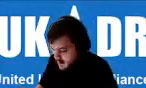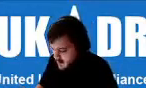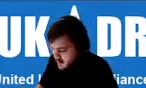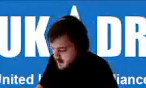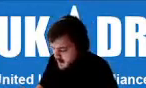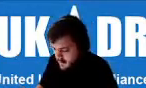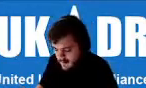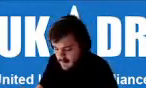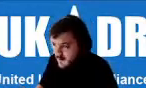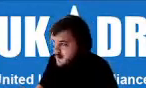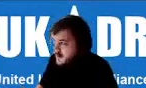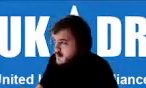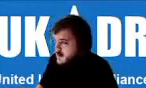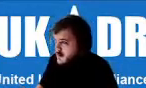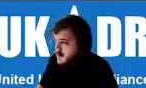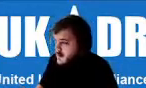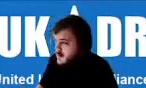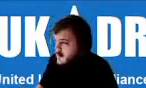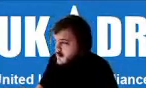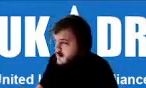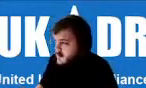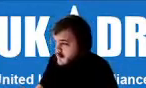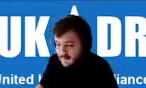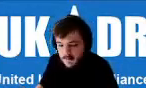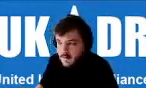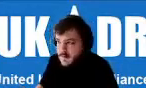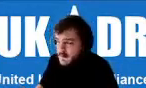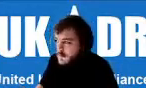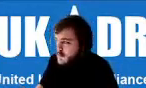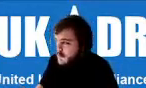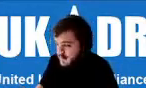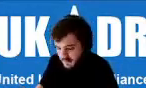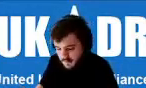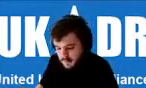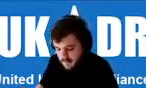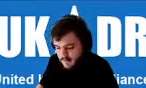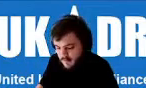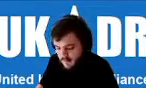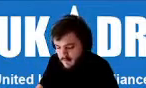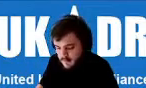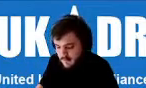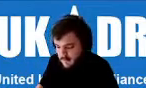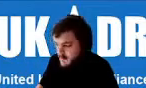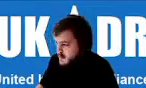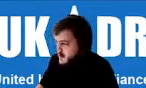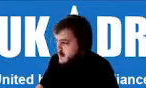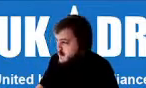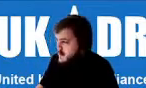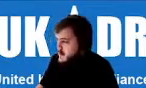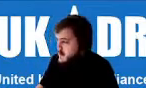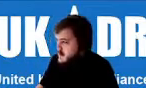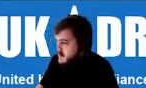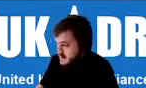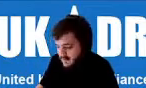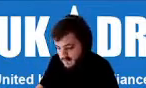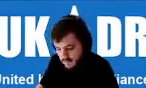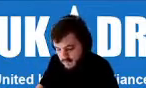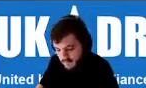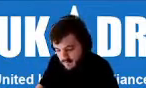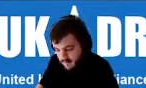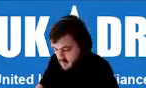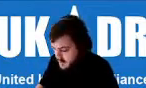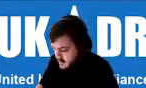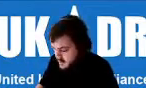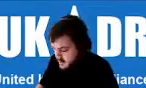Thank you so much, David. We have another question now from Alberto Riera. Alberto, do you want to introduce yourself and